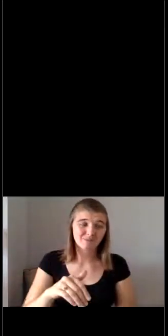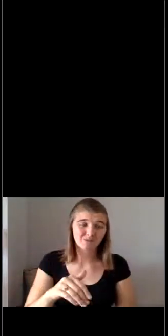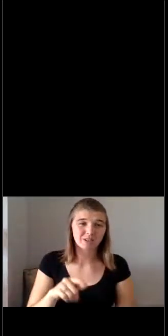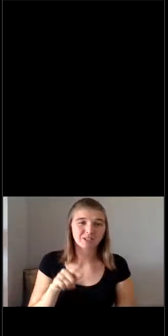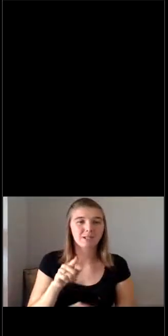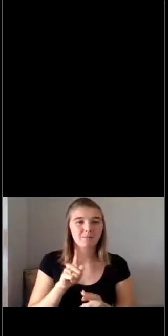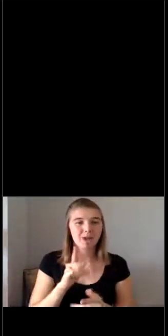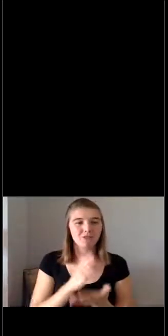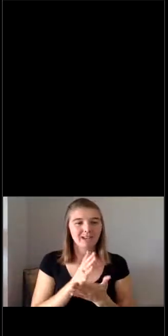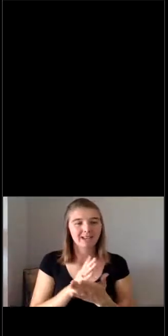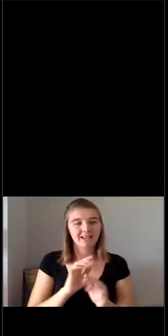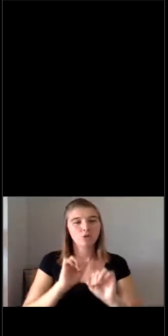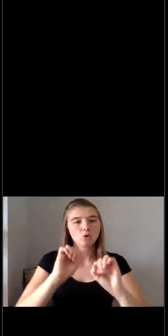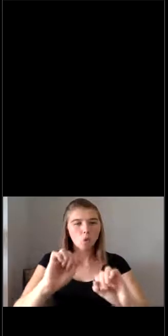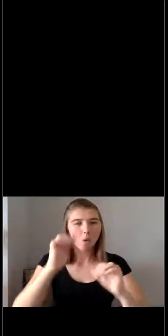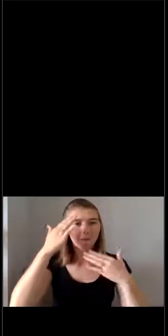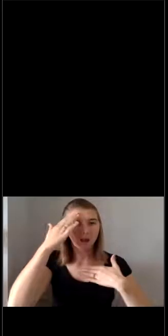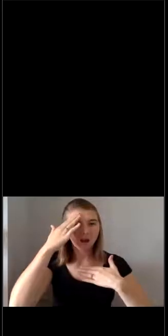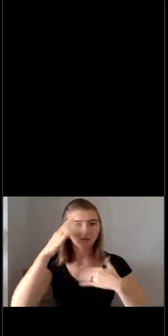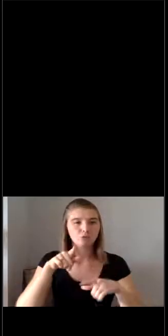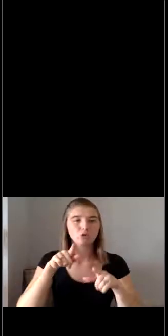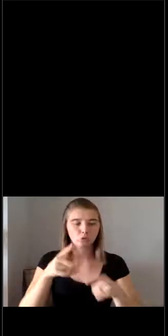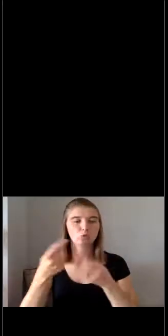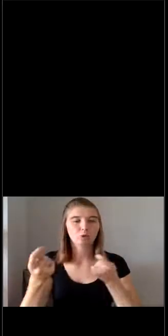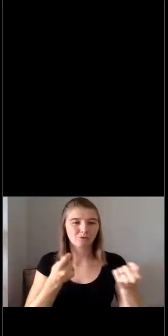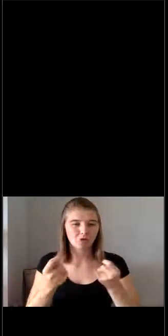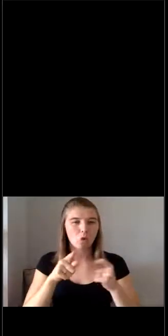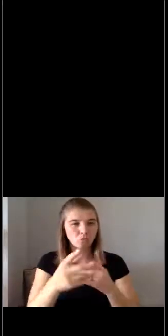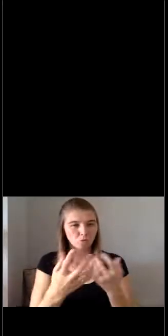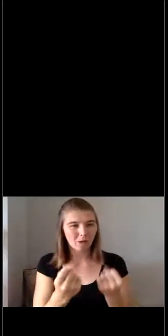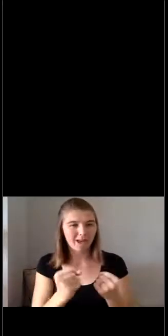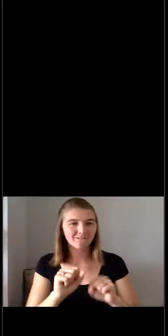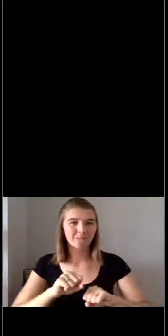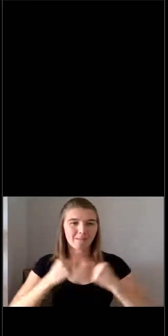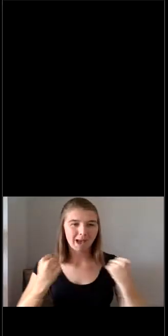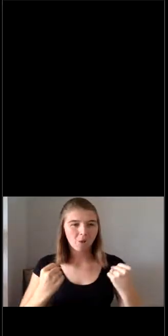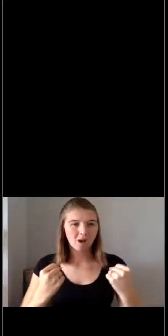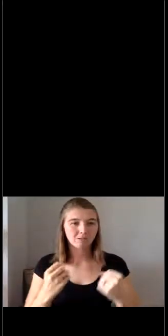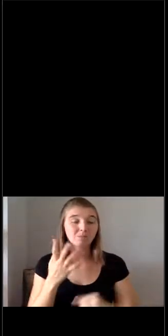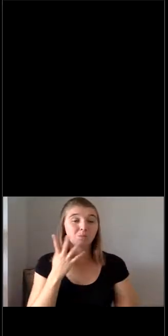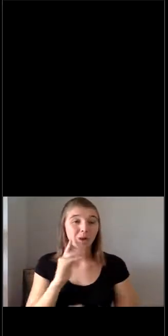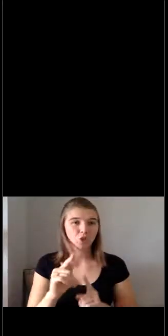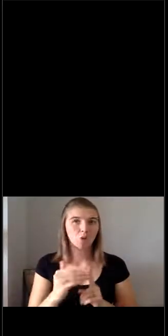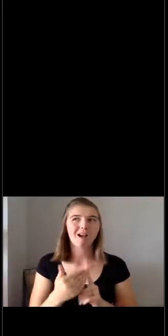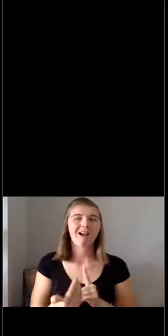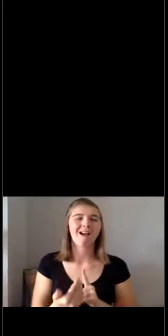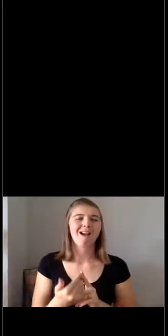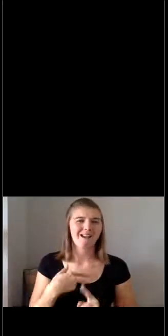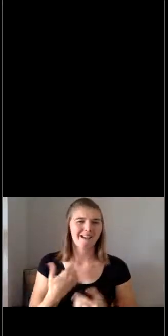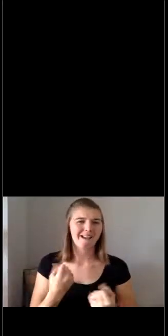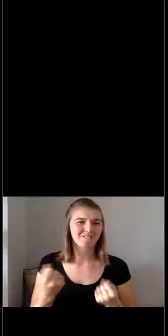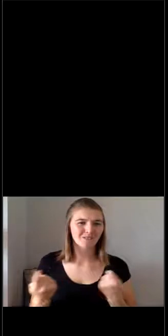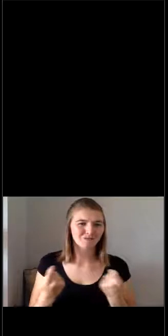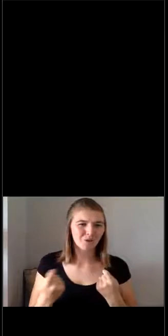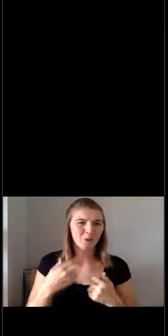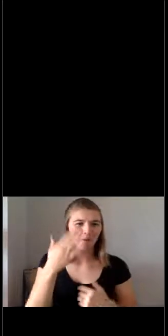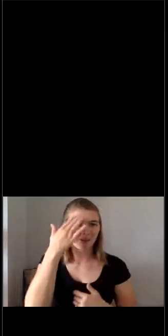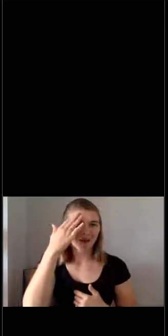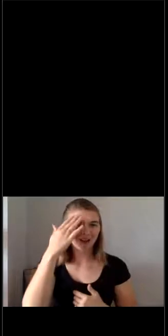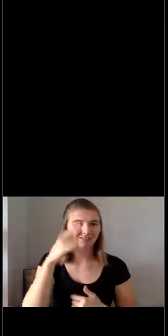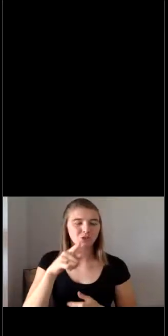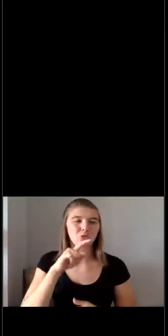mind, not outside events. Realize this and you will find strength. And that's by Marcus Aurelius, one of the founding fathers of Stoicism, one of the longest serving